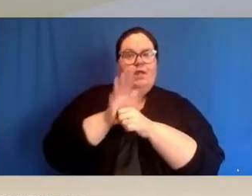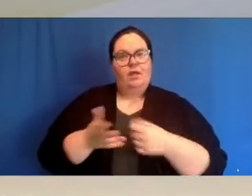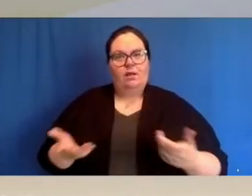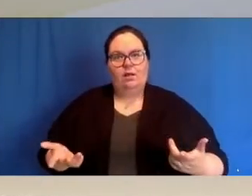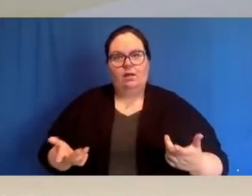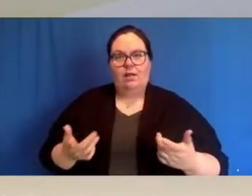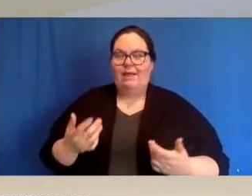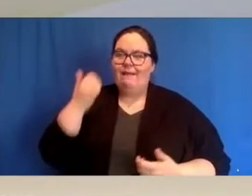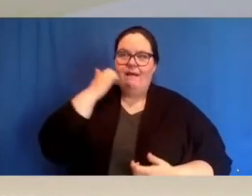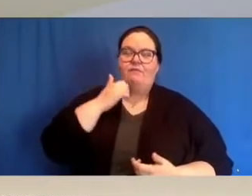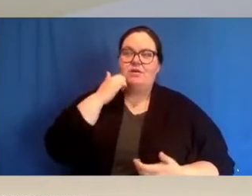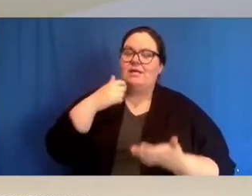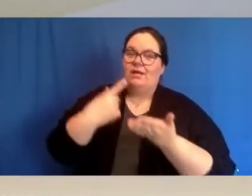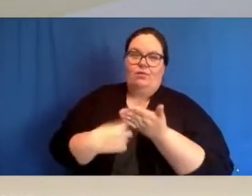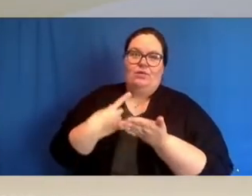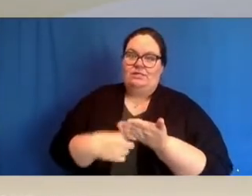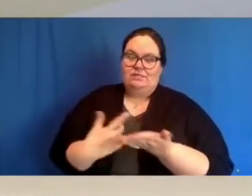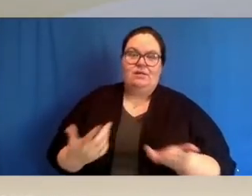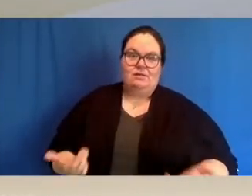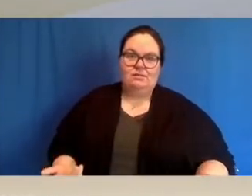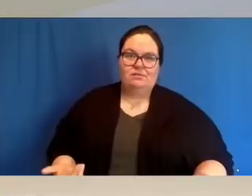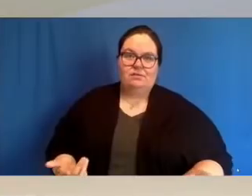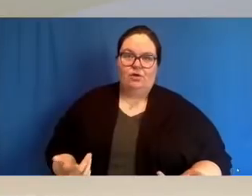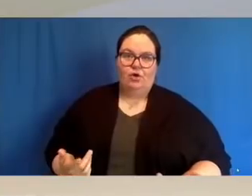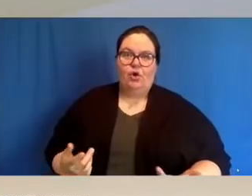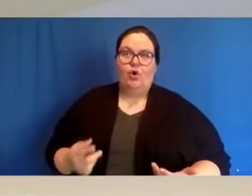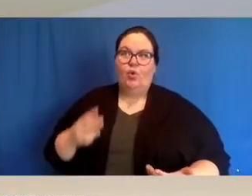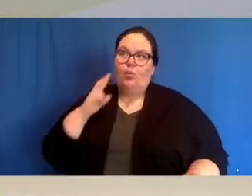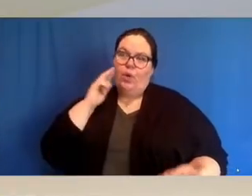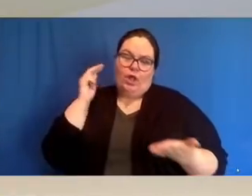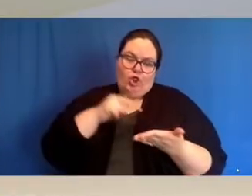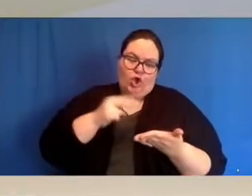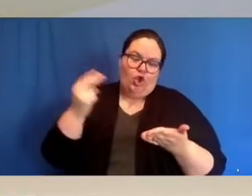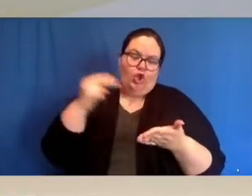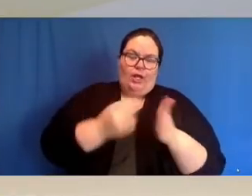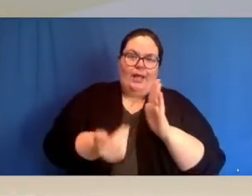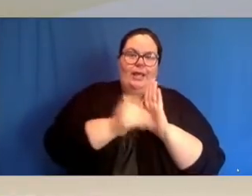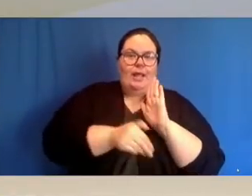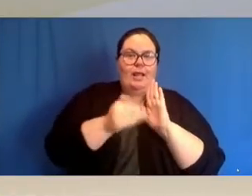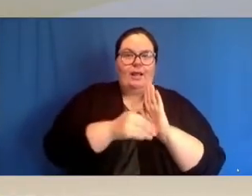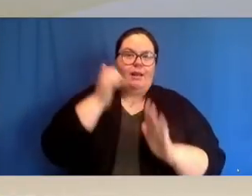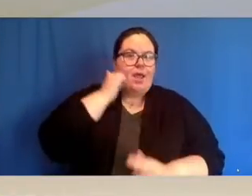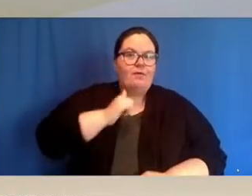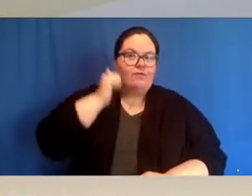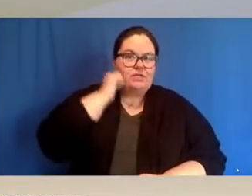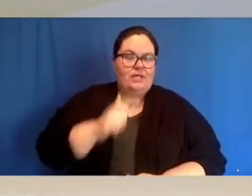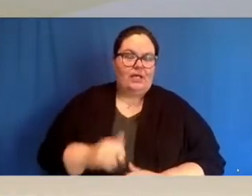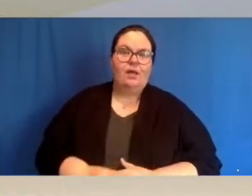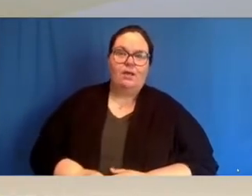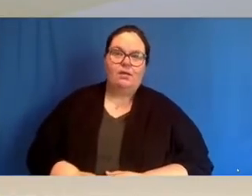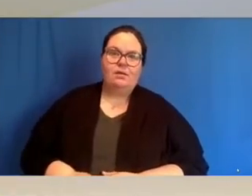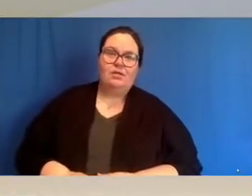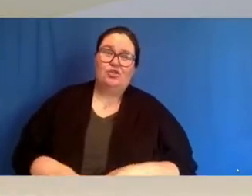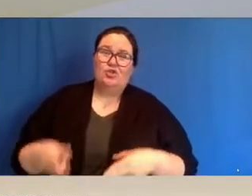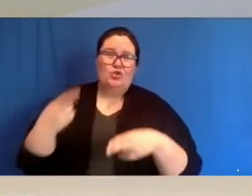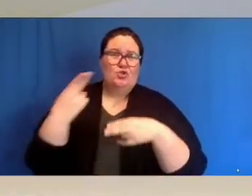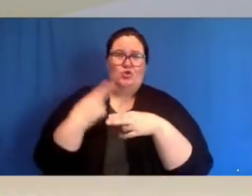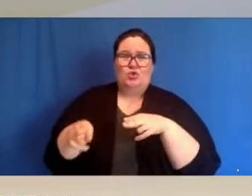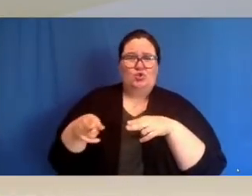about each and every day. But we do revisit this on a daily basis. And these are short-term